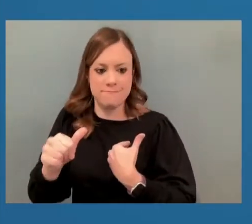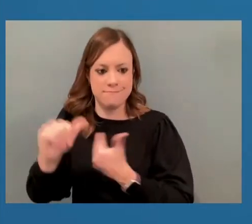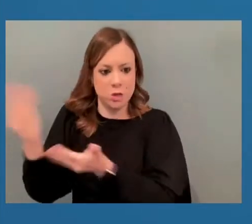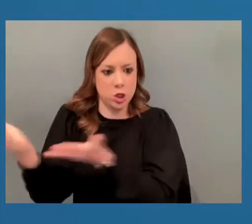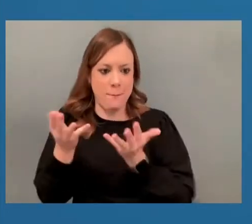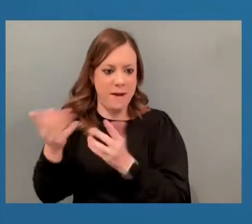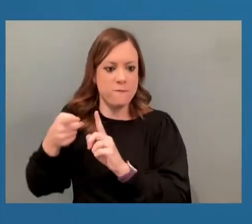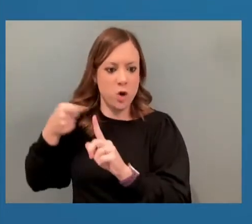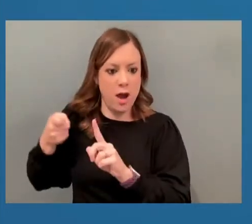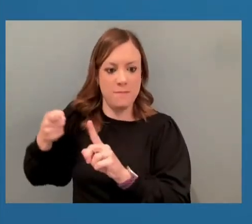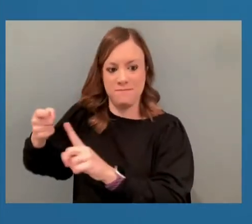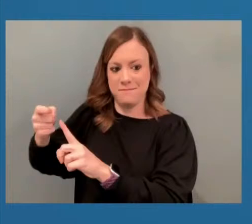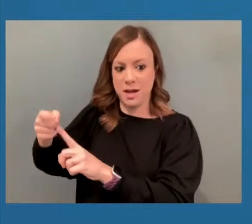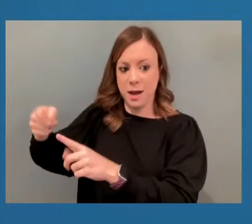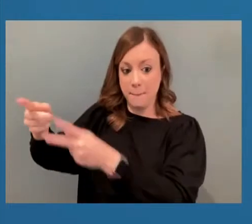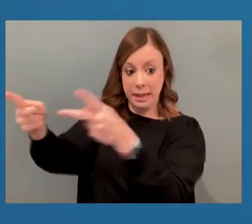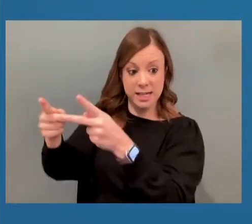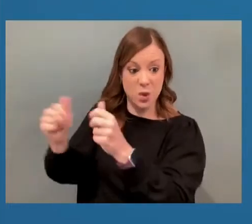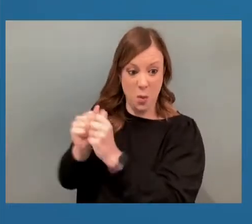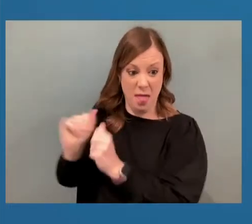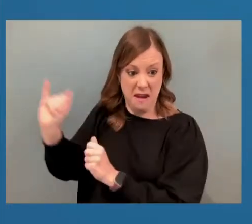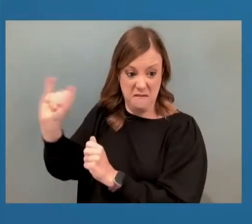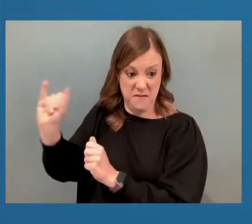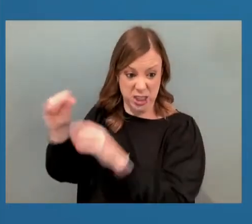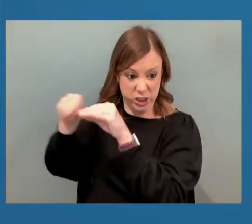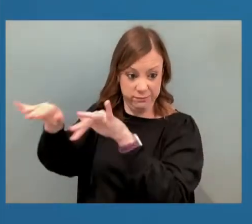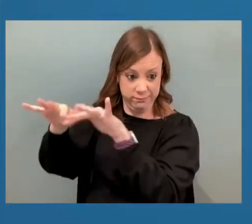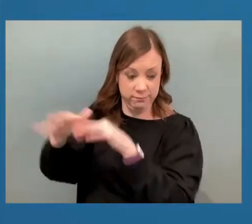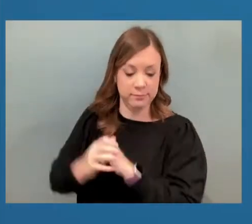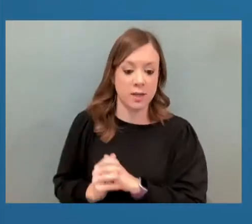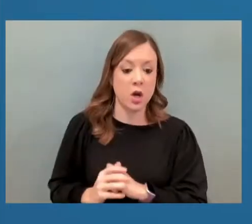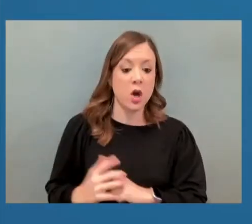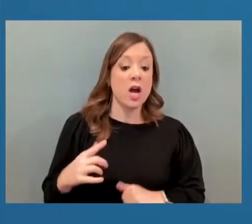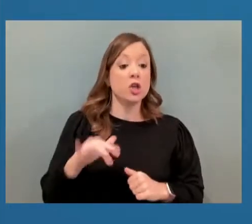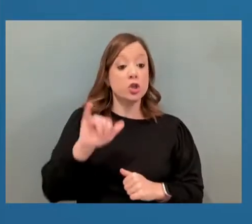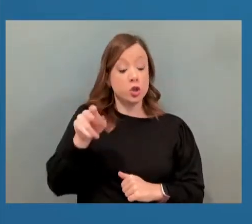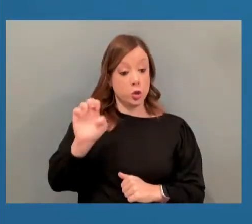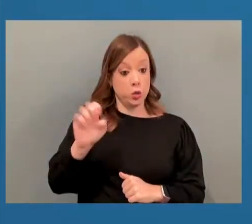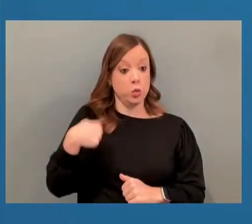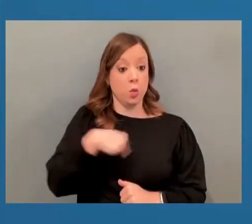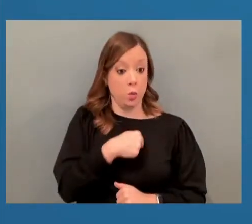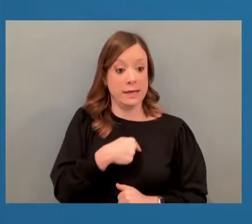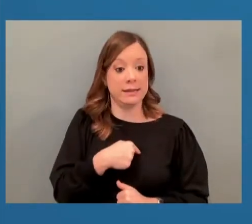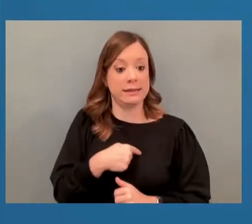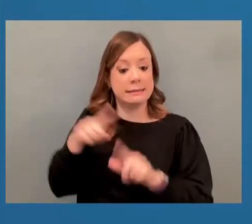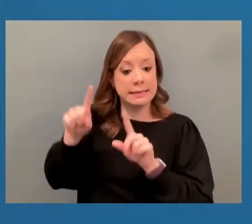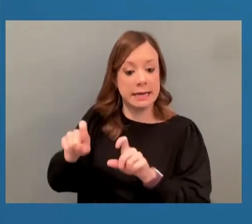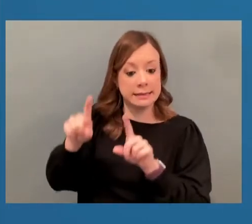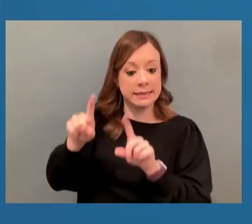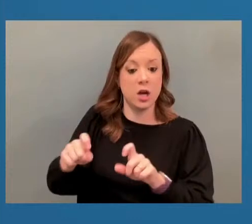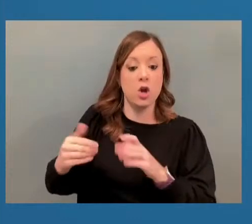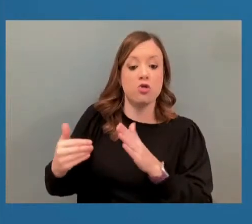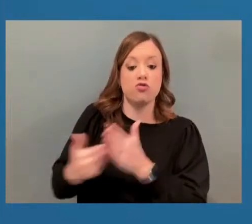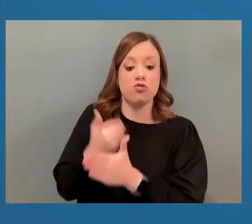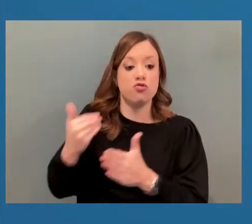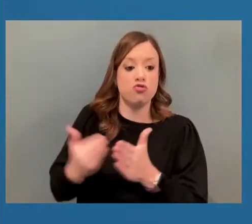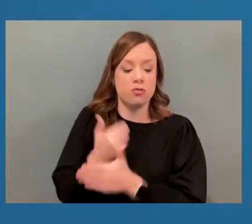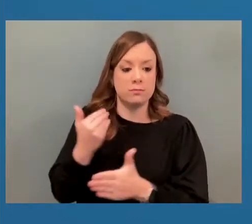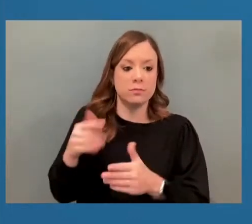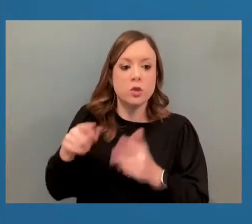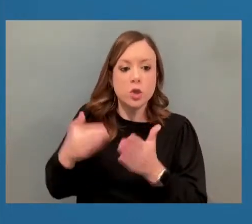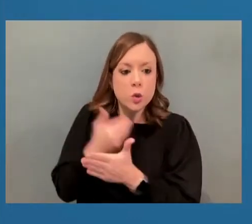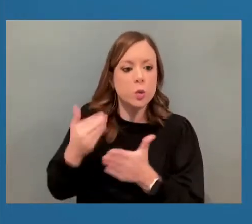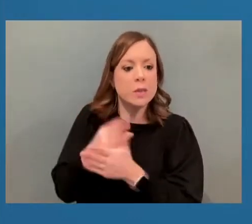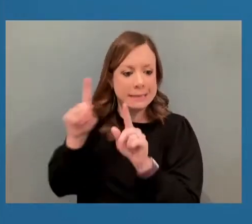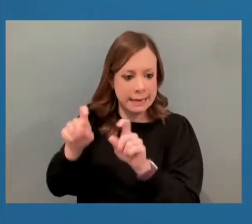premises. In June, we announced new testing requirements for lactating dairy cattle entering fairs and exhibitions